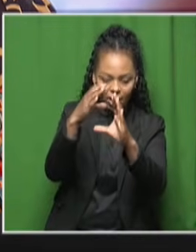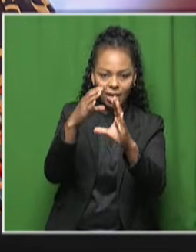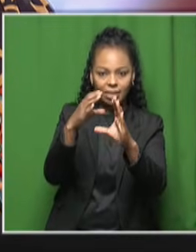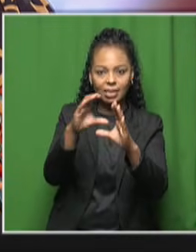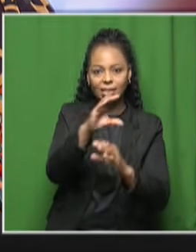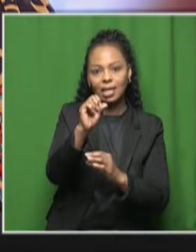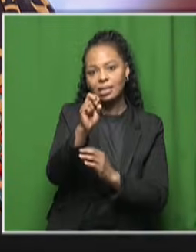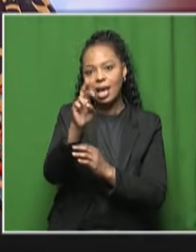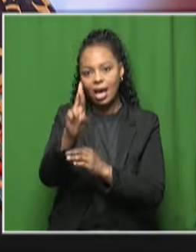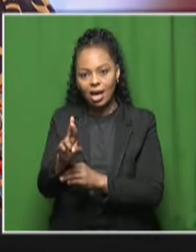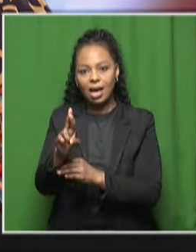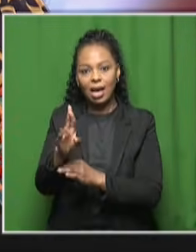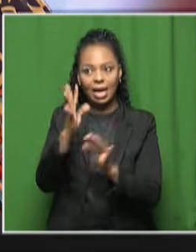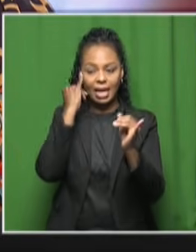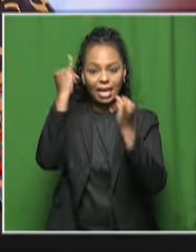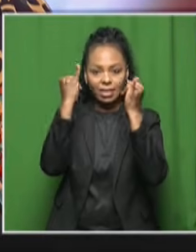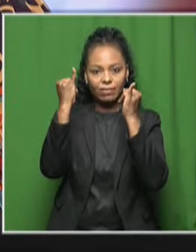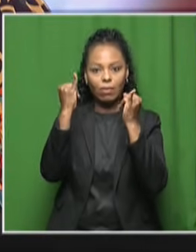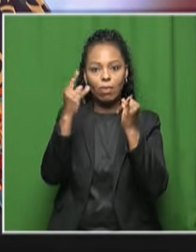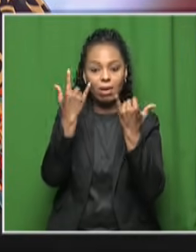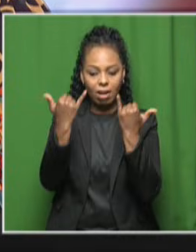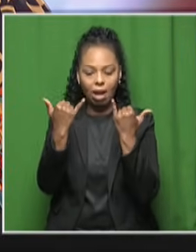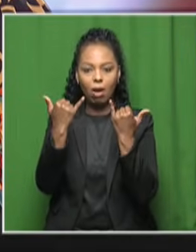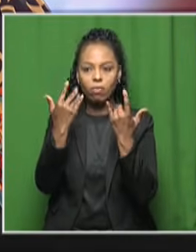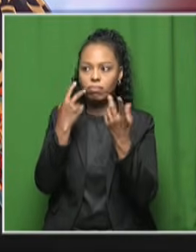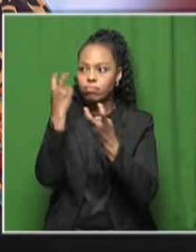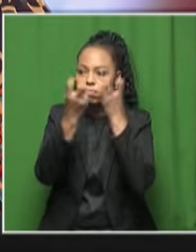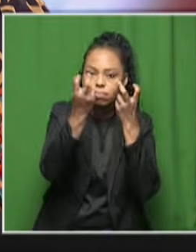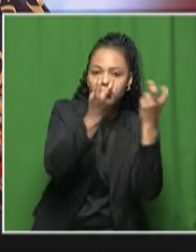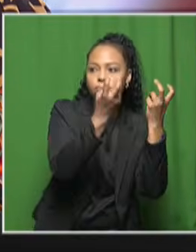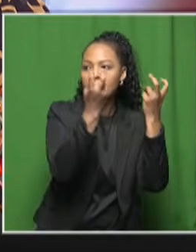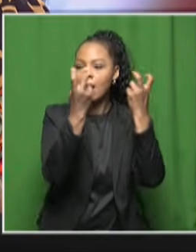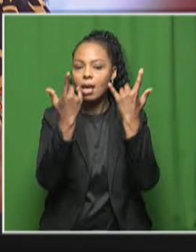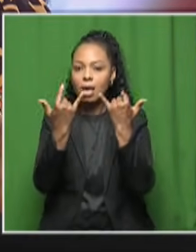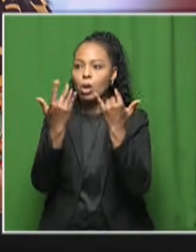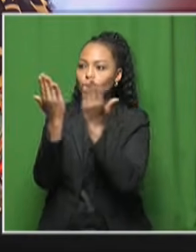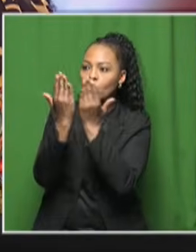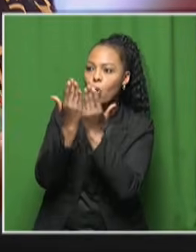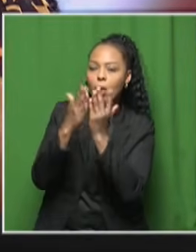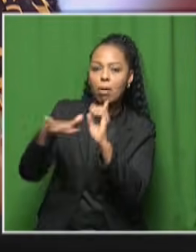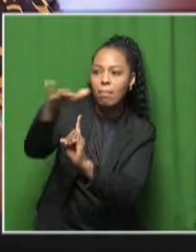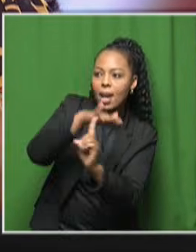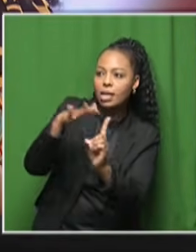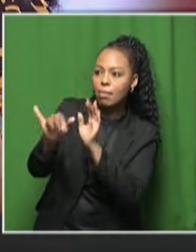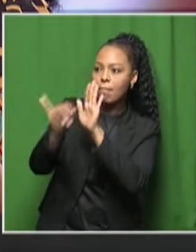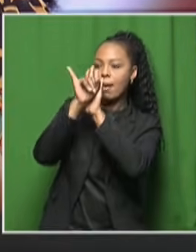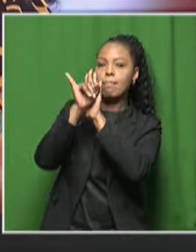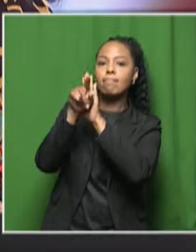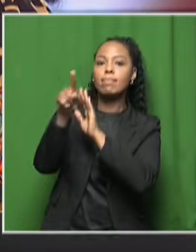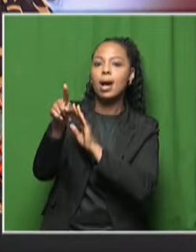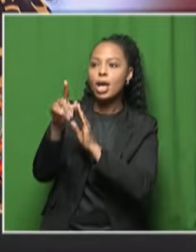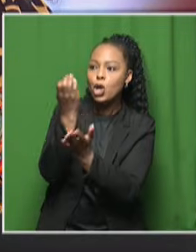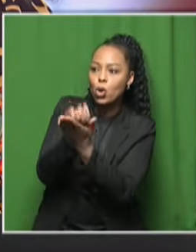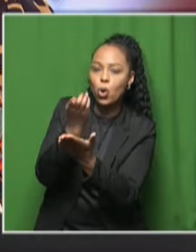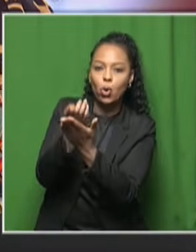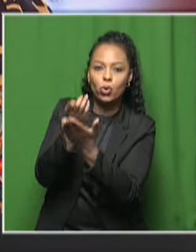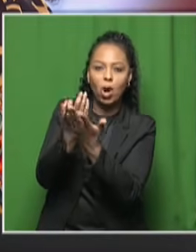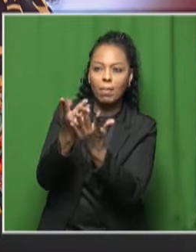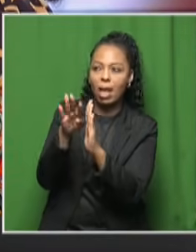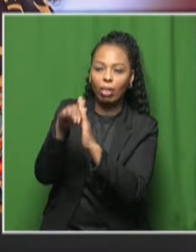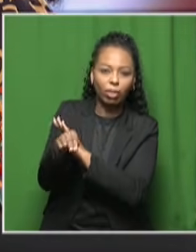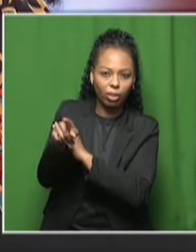CSR initiatives, where we seek out the schools that are in socioeconomic challenging